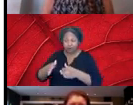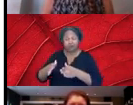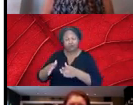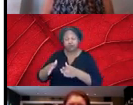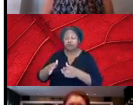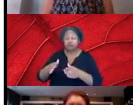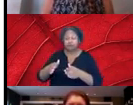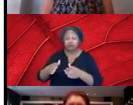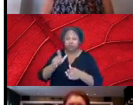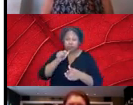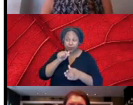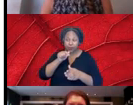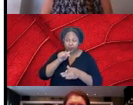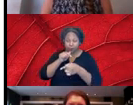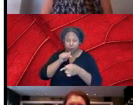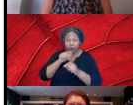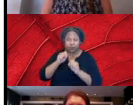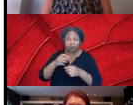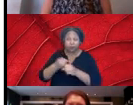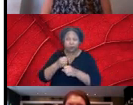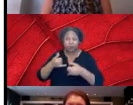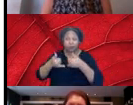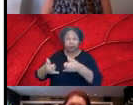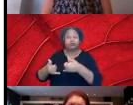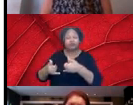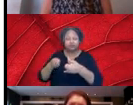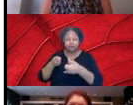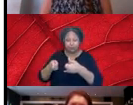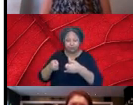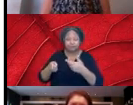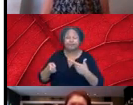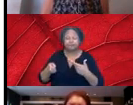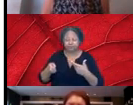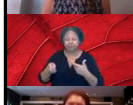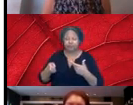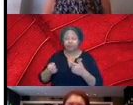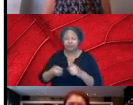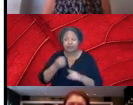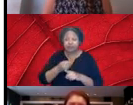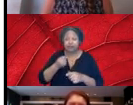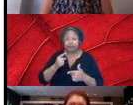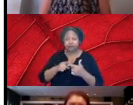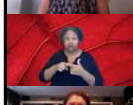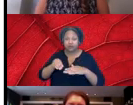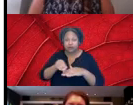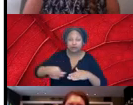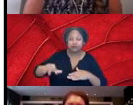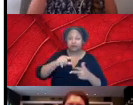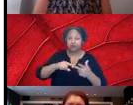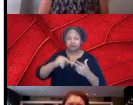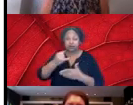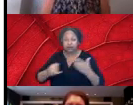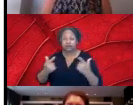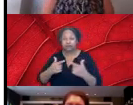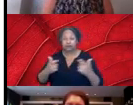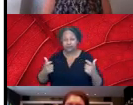You know, this is an expensive city to live in, and not everybody can live in this city. And so at